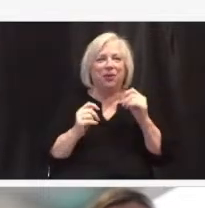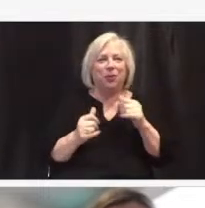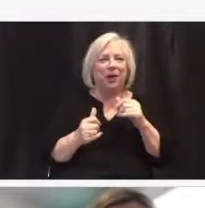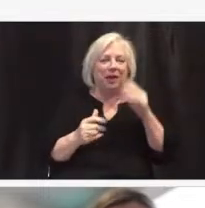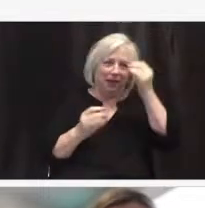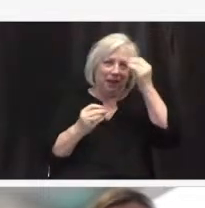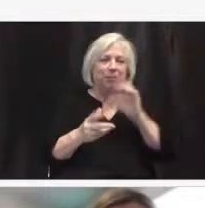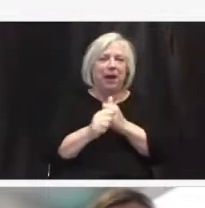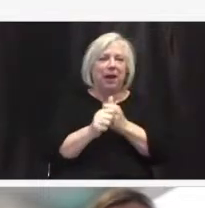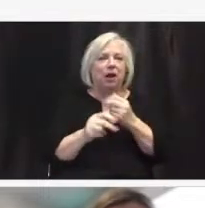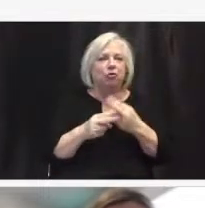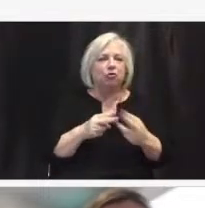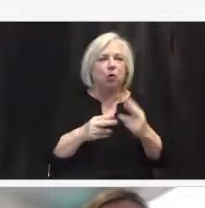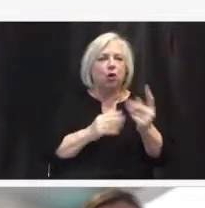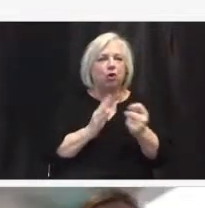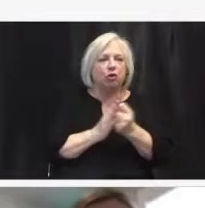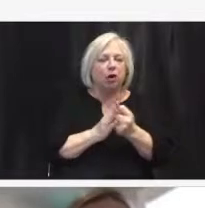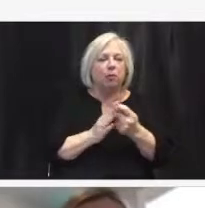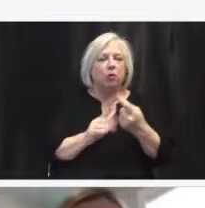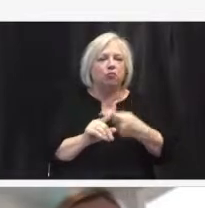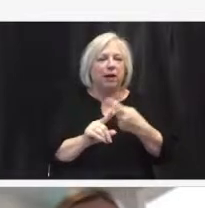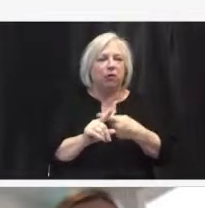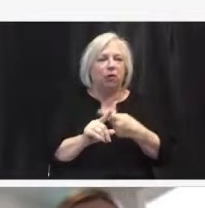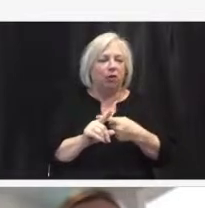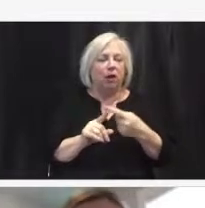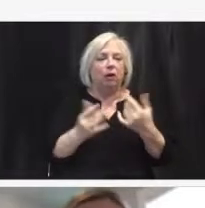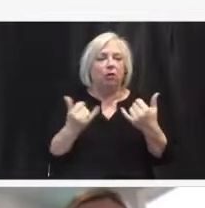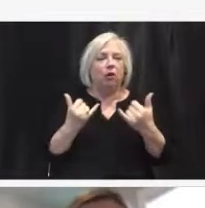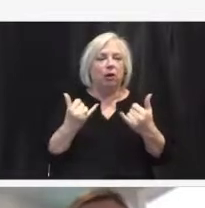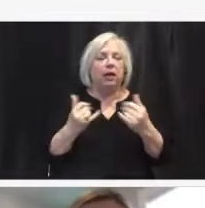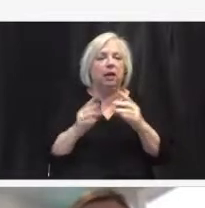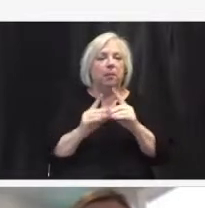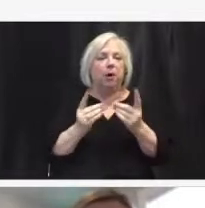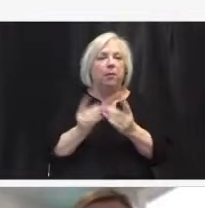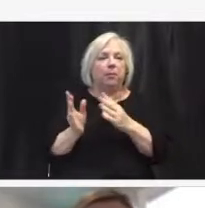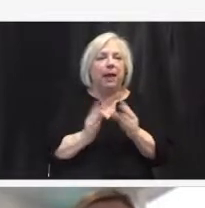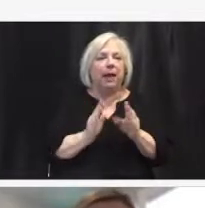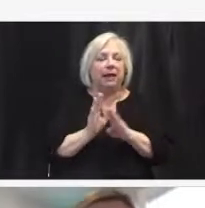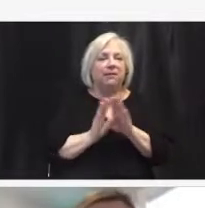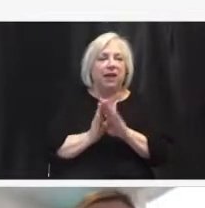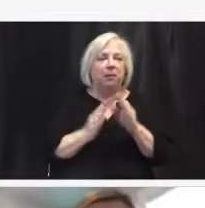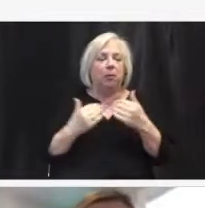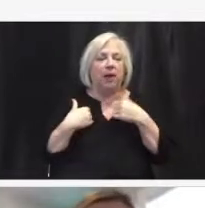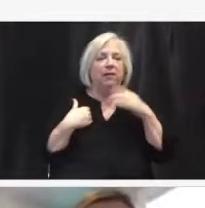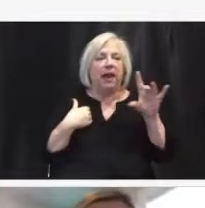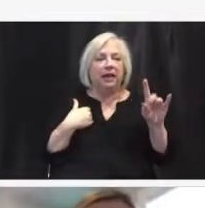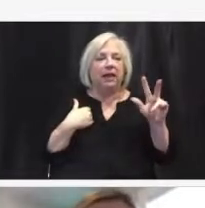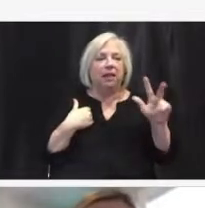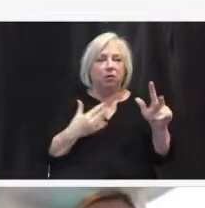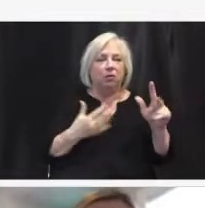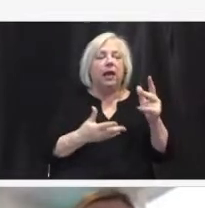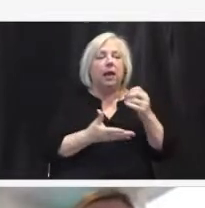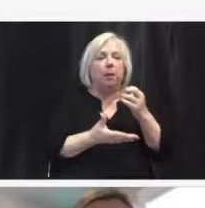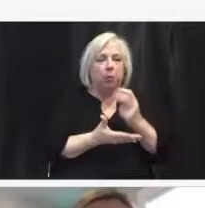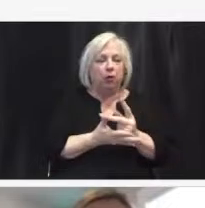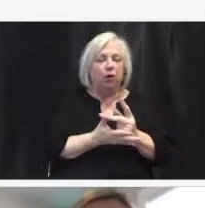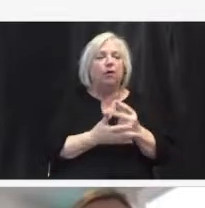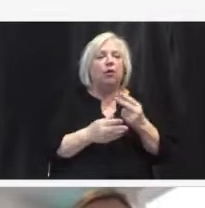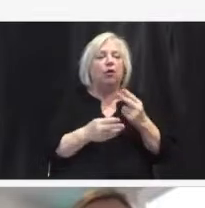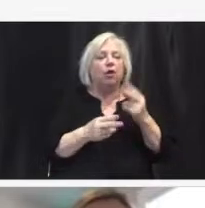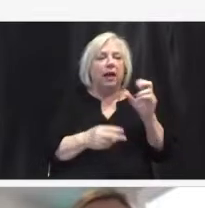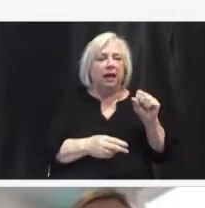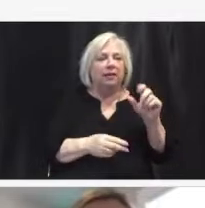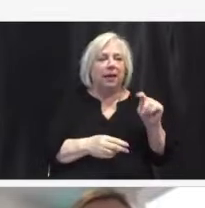update on short-term rentals. Currently, the Department of Planning and Development, we have 83 approved short-term rentals in our